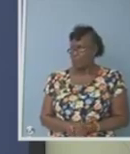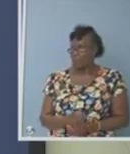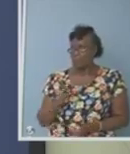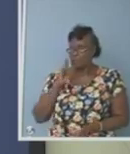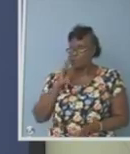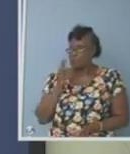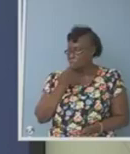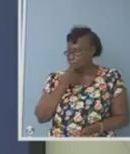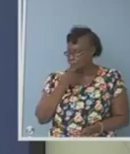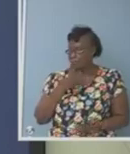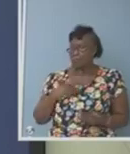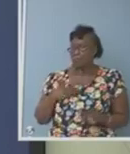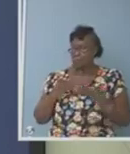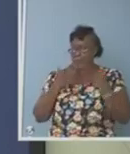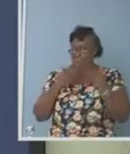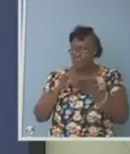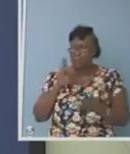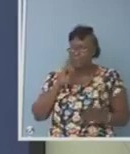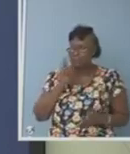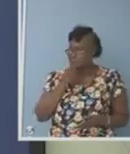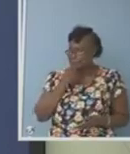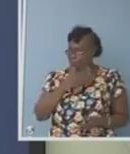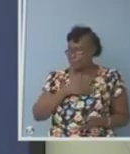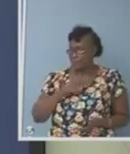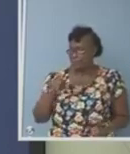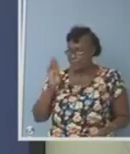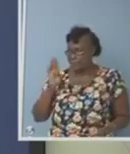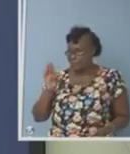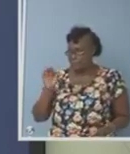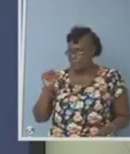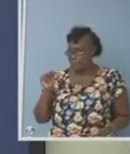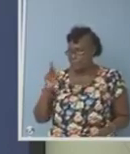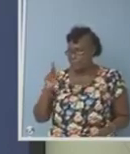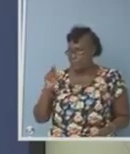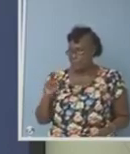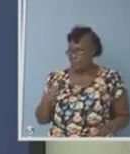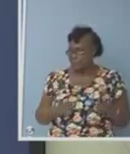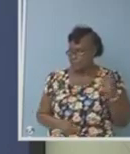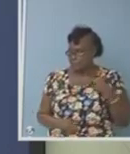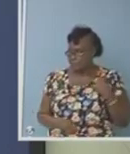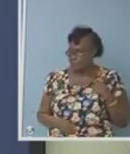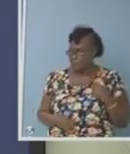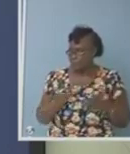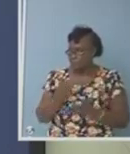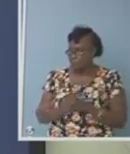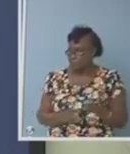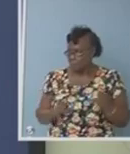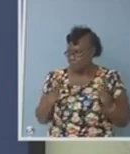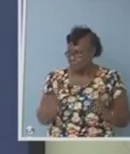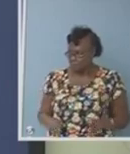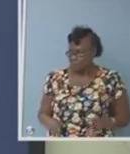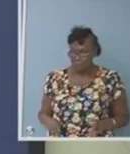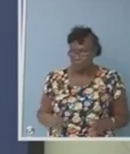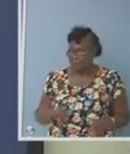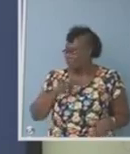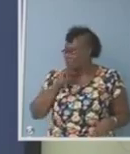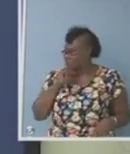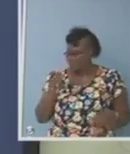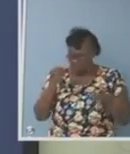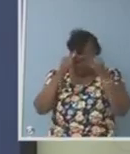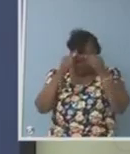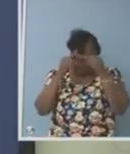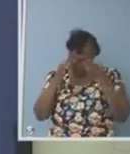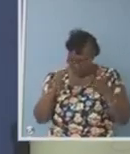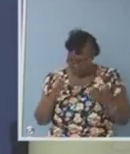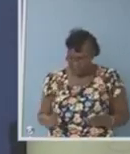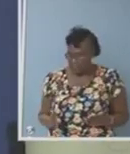bars in Tobago. I know the Prime Minister was highlighting the fact that some persons were non-compliant with the measures